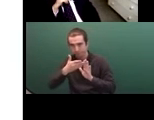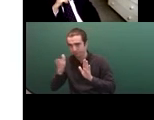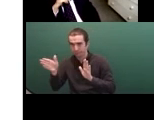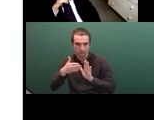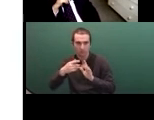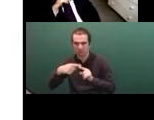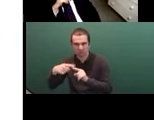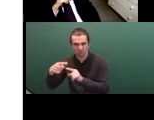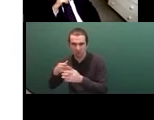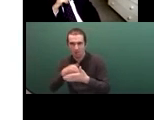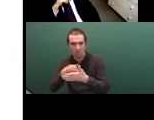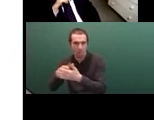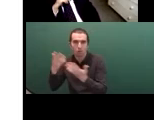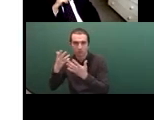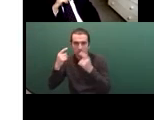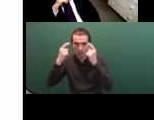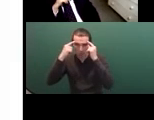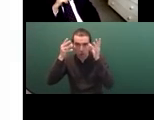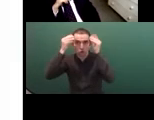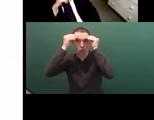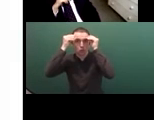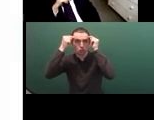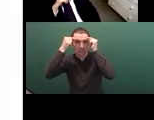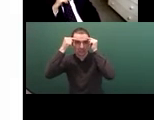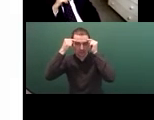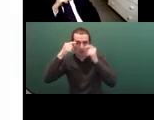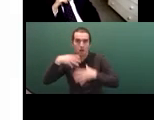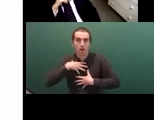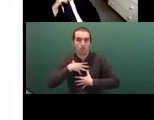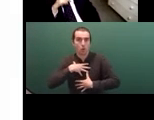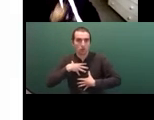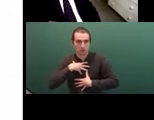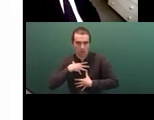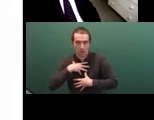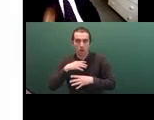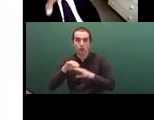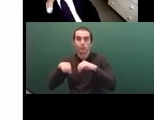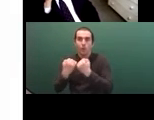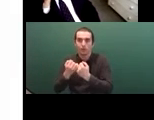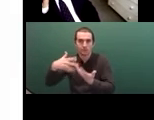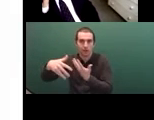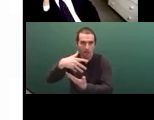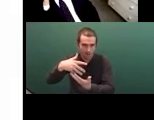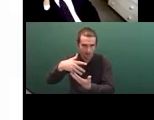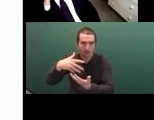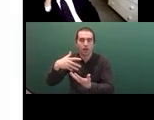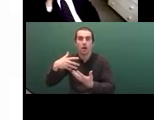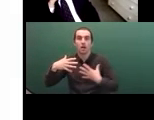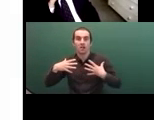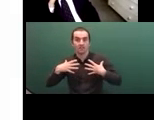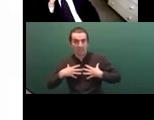hierarchical masculinities and ableism. And as such, parent has got the choice to place these students